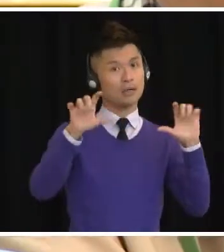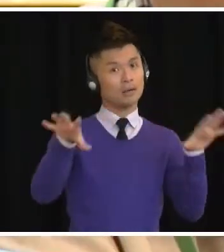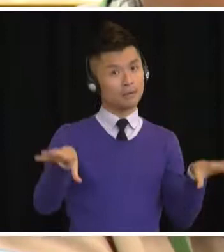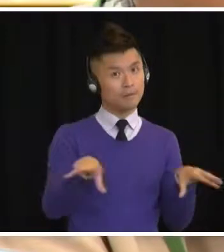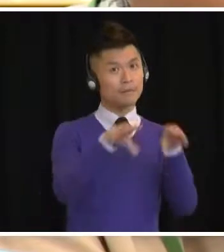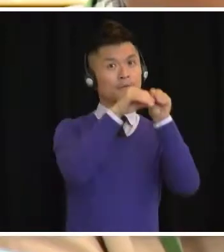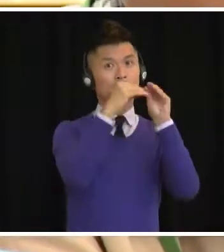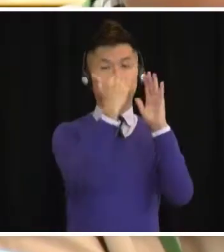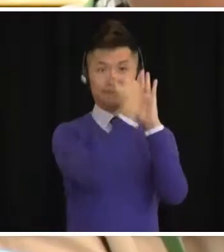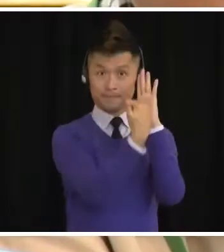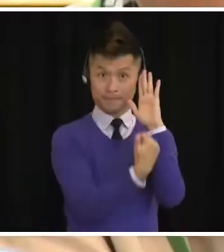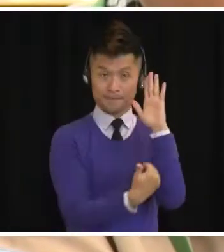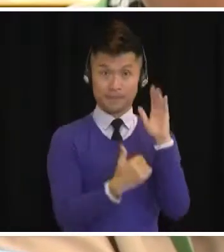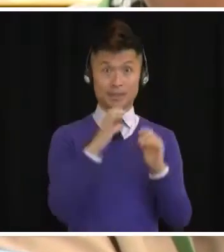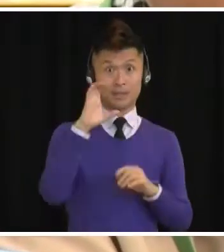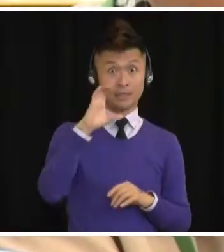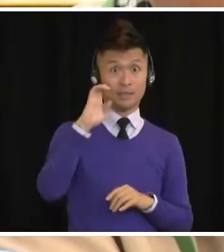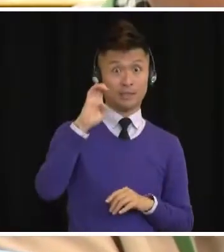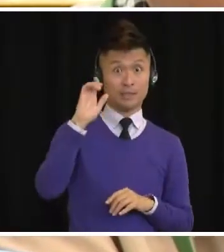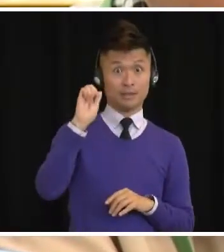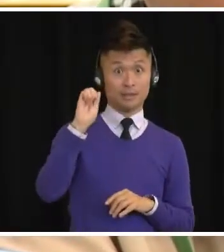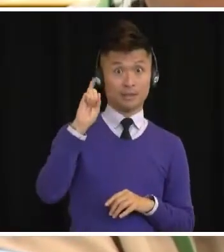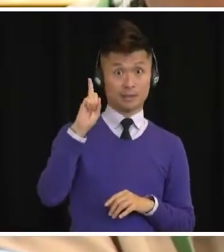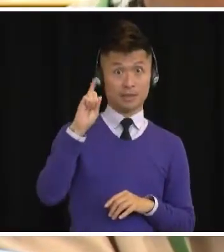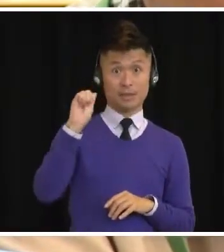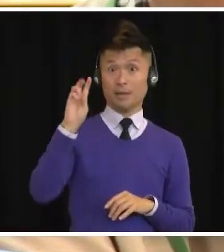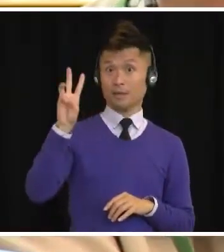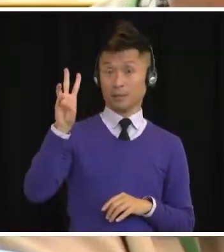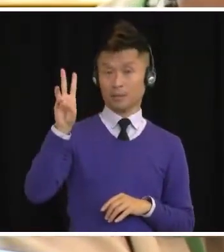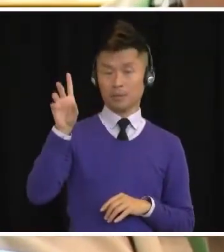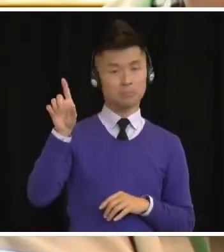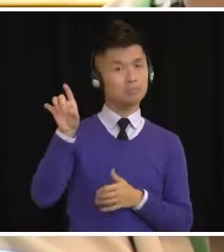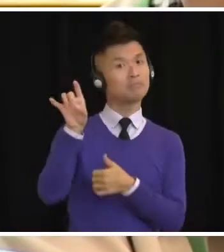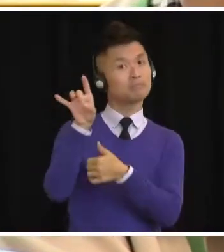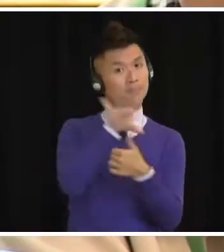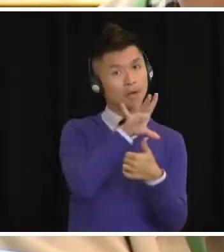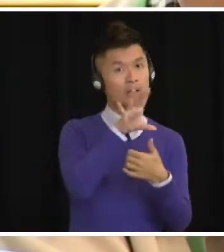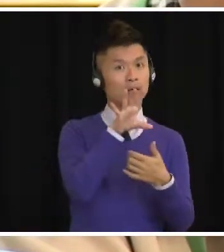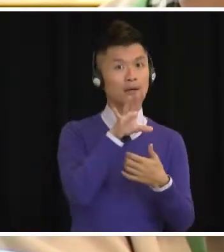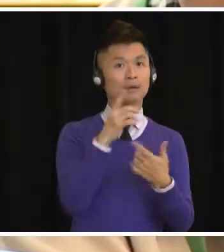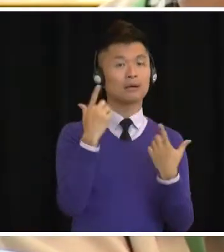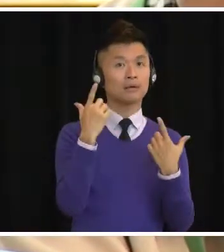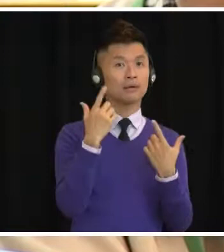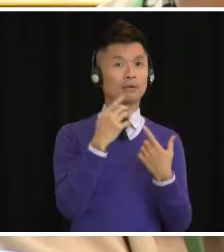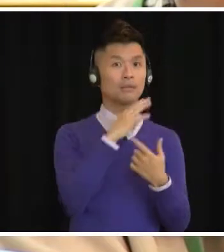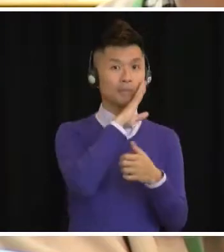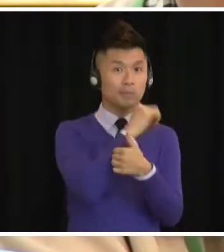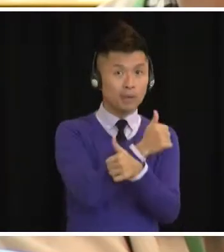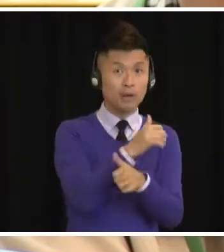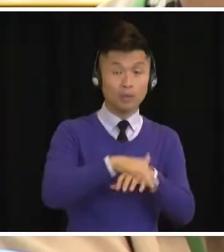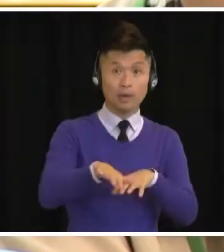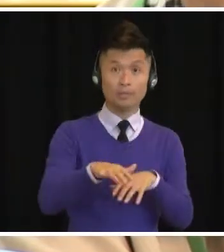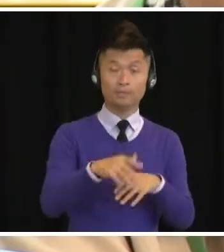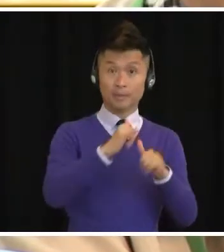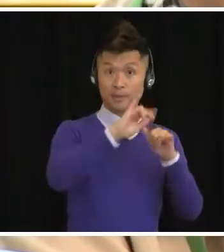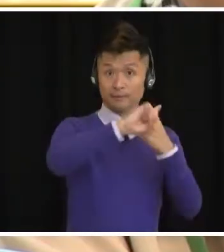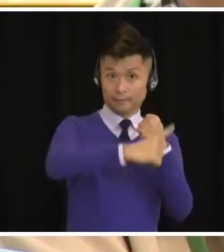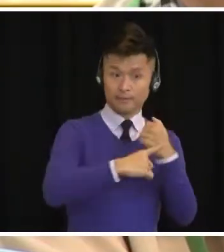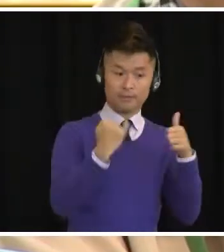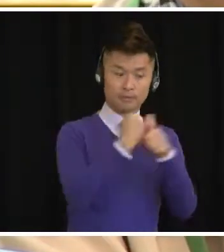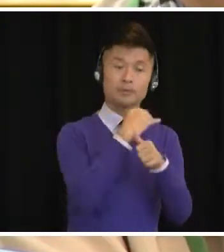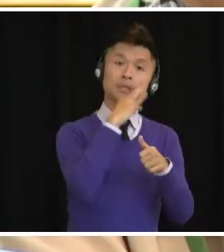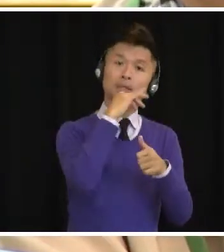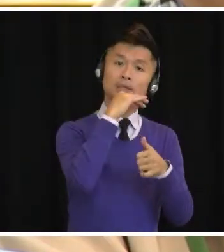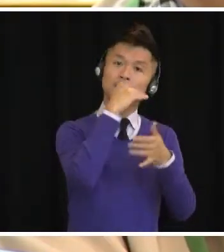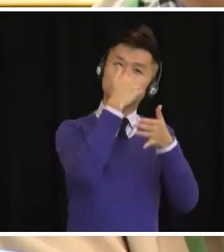equity guideline under Executive Yuan, takes into consideration the recommendation made by